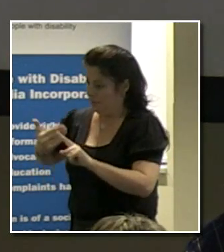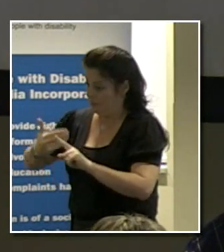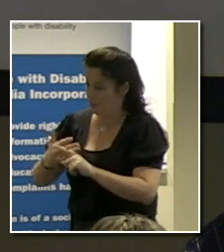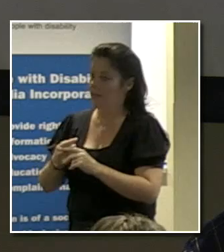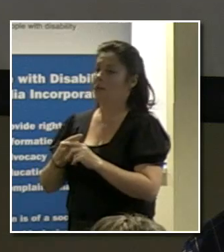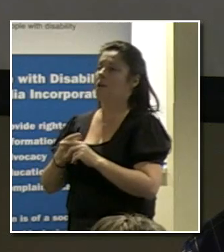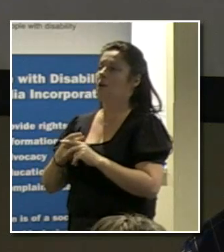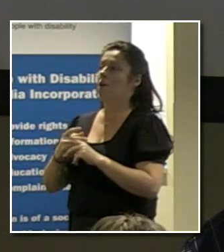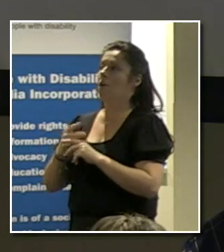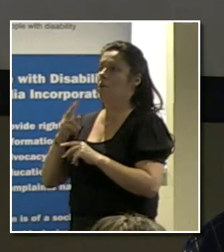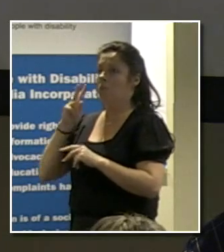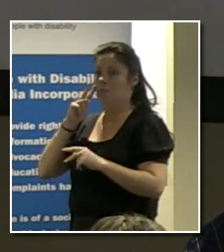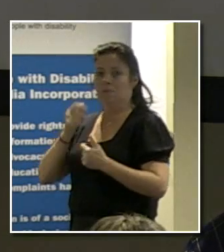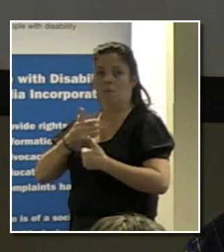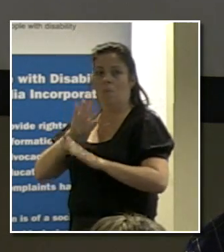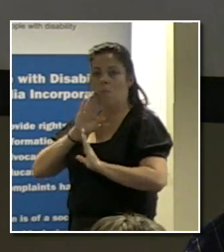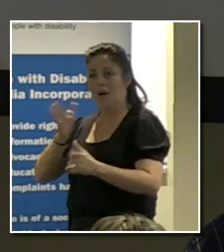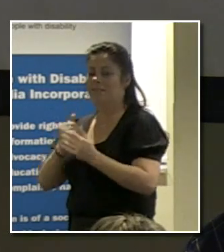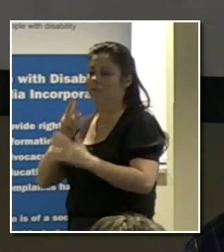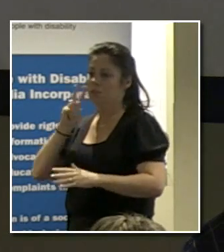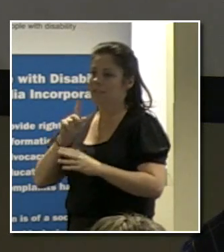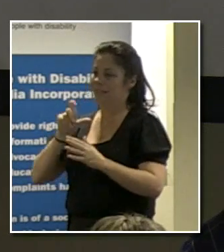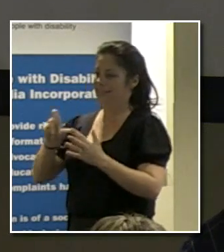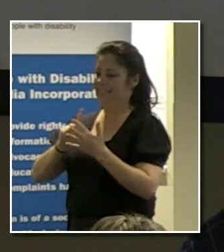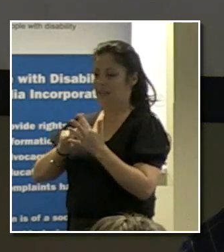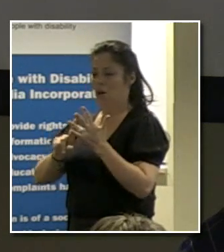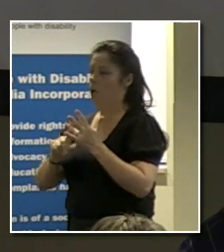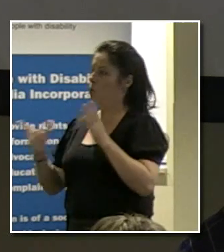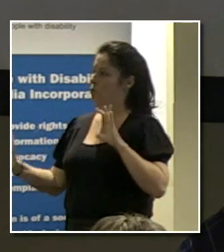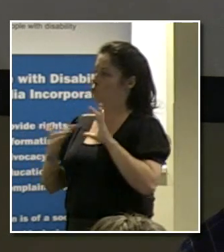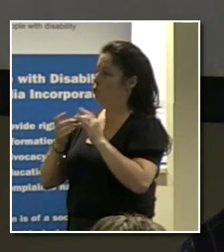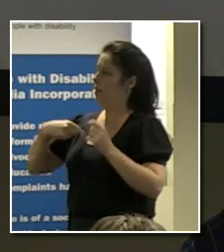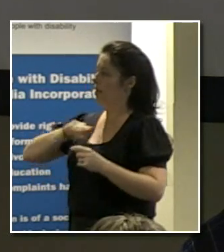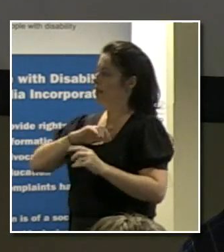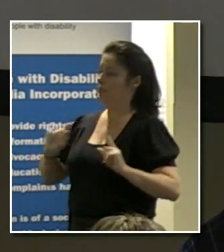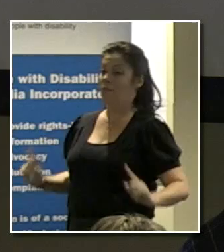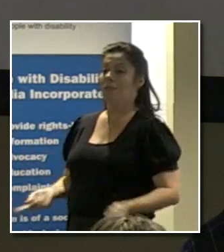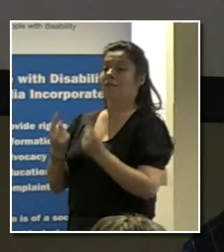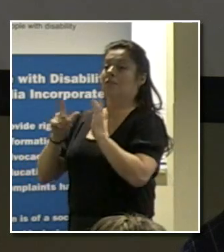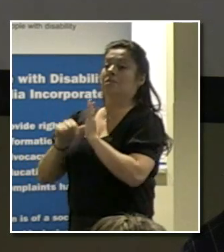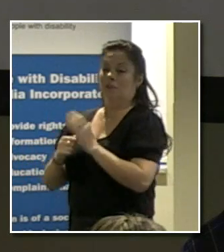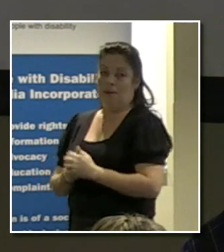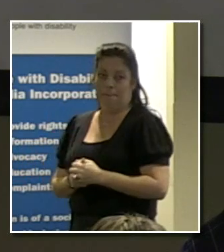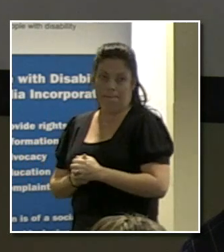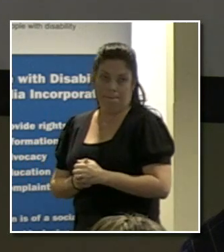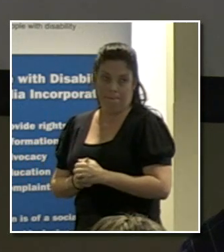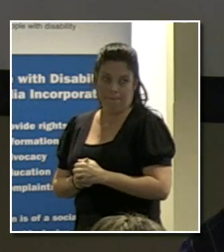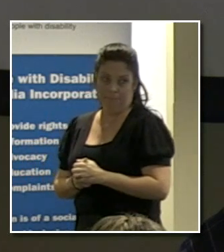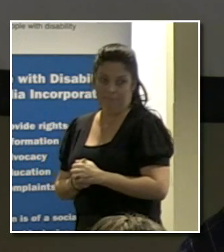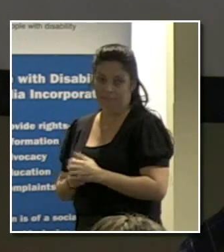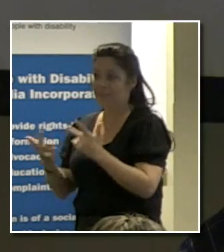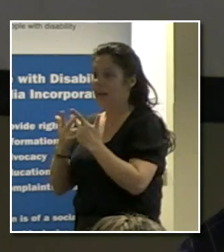NDIS to see the CEO joining us tonight for the first time. The other thing that we would all know has happened this